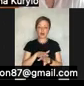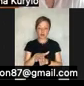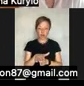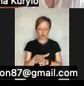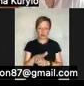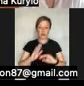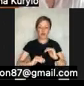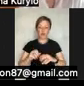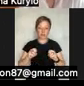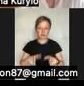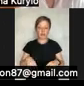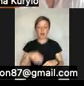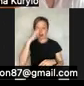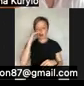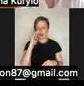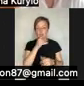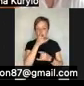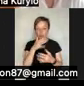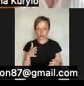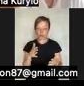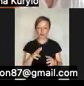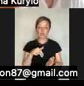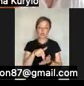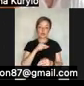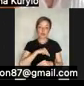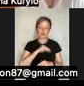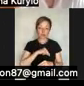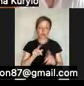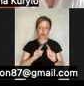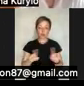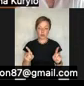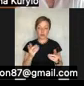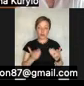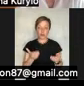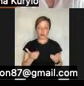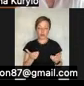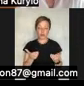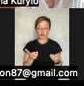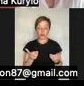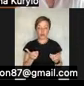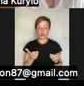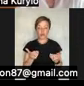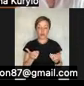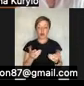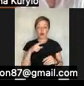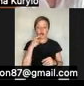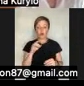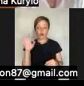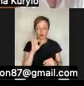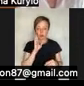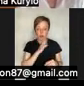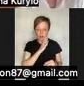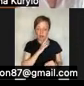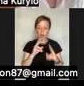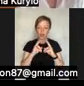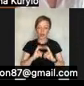are not able to self-actualize themselves professionally they are not able to work well of